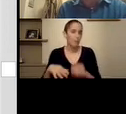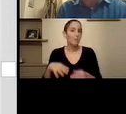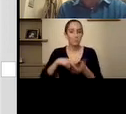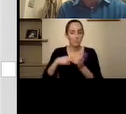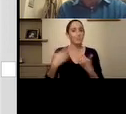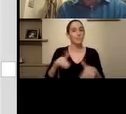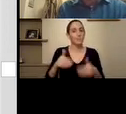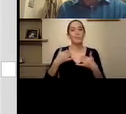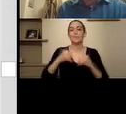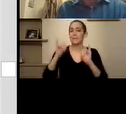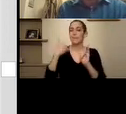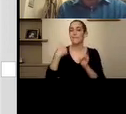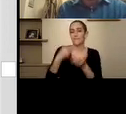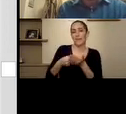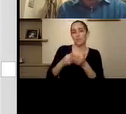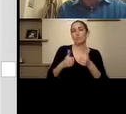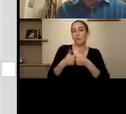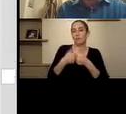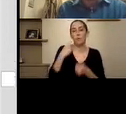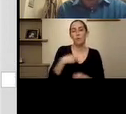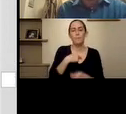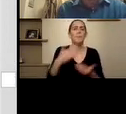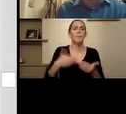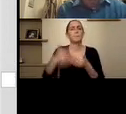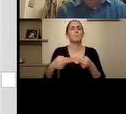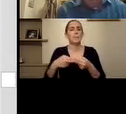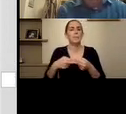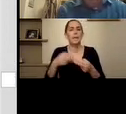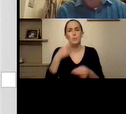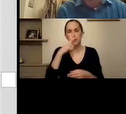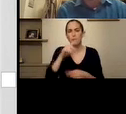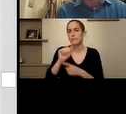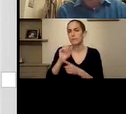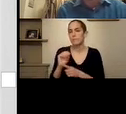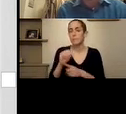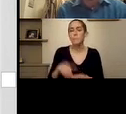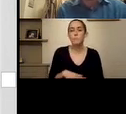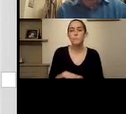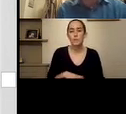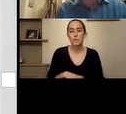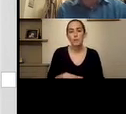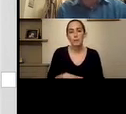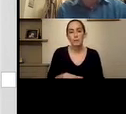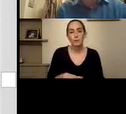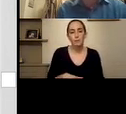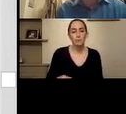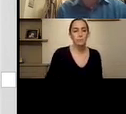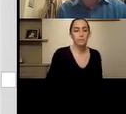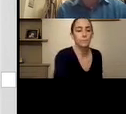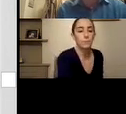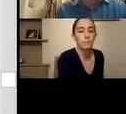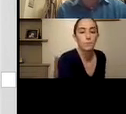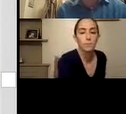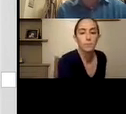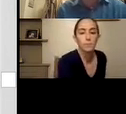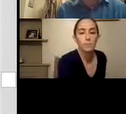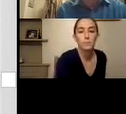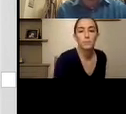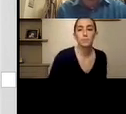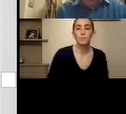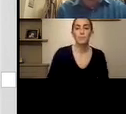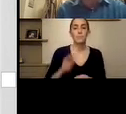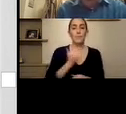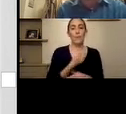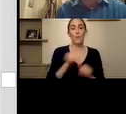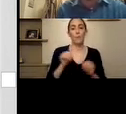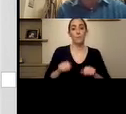for us. Maybe jump ahead to the next slide if you can, Sam. So just in terms of some other things there, our ability to maintain the cost-saving levels, again,